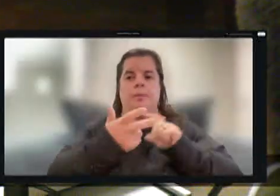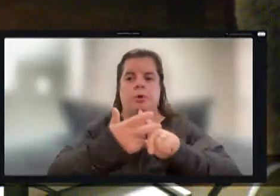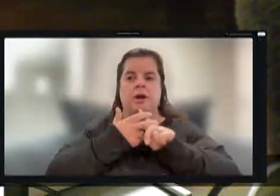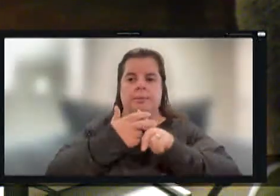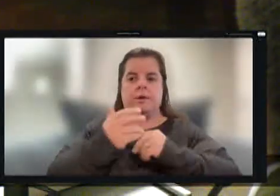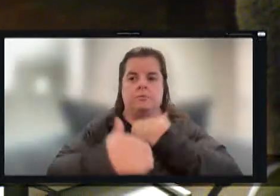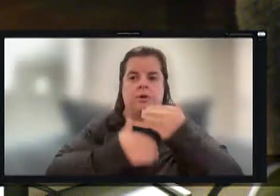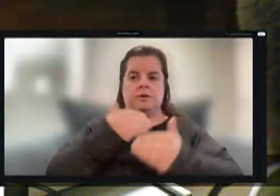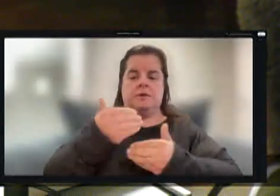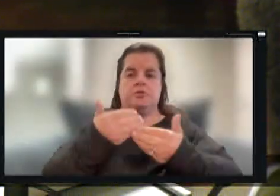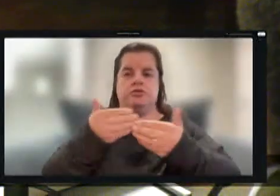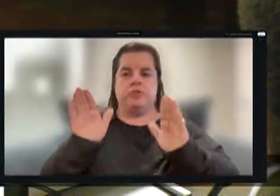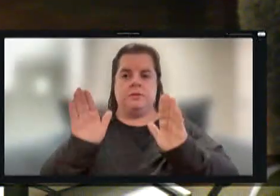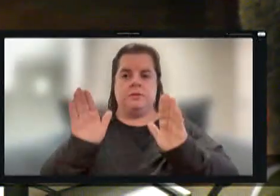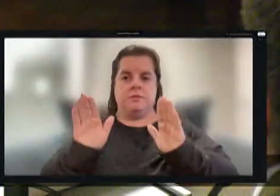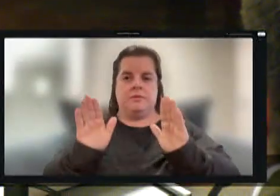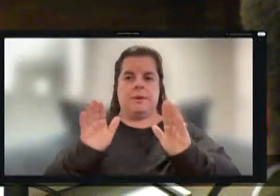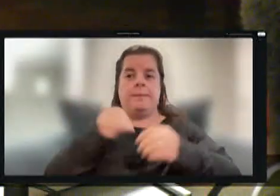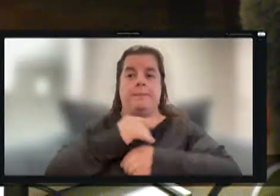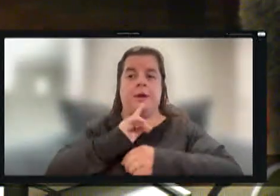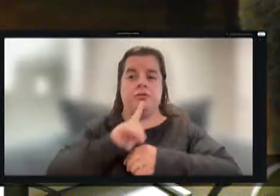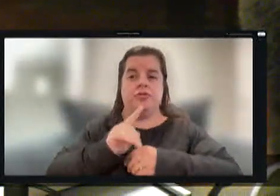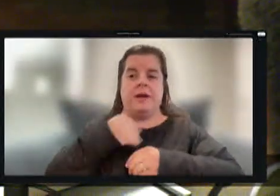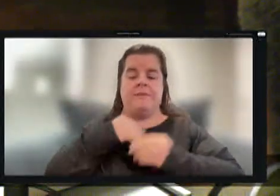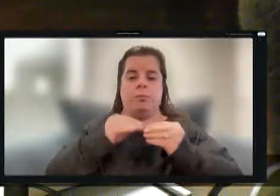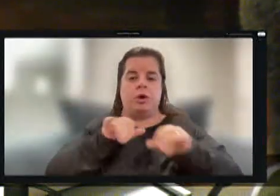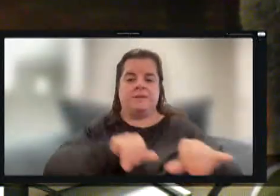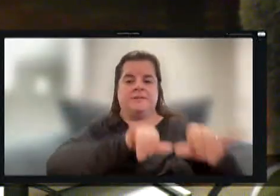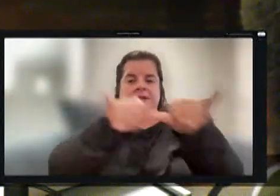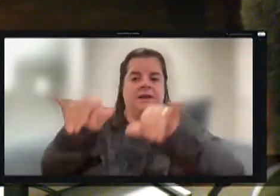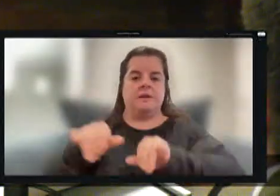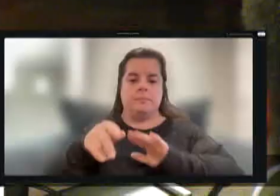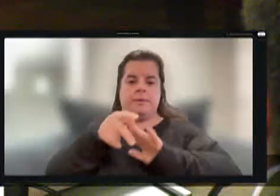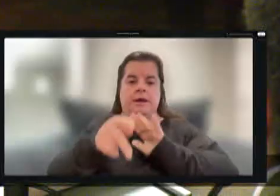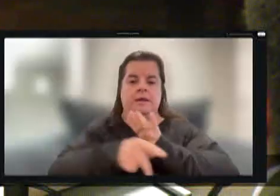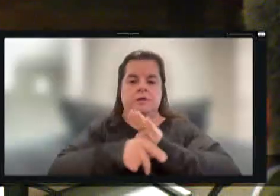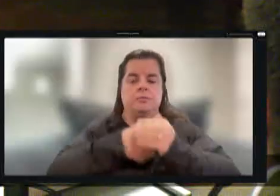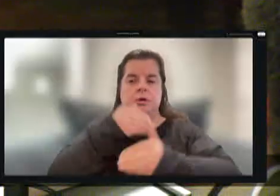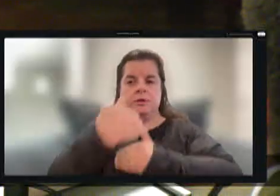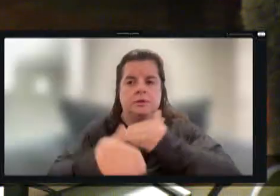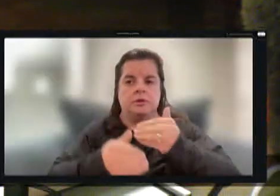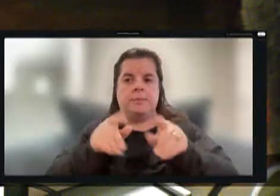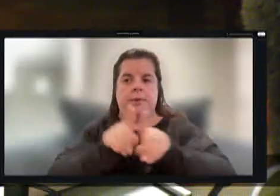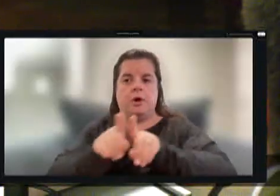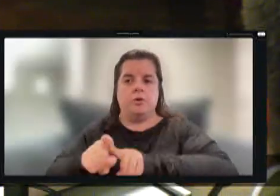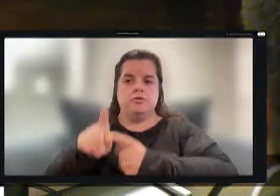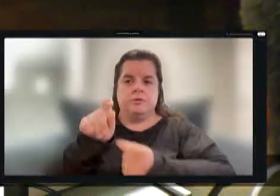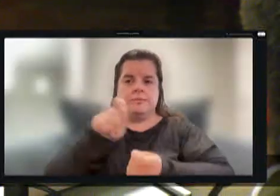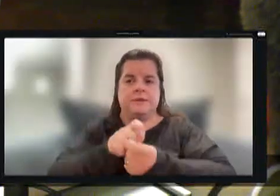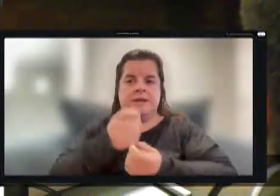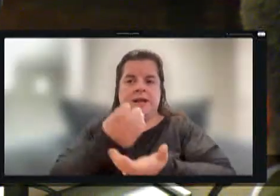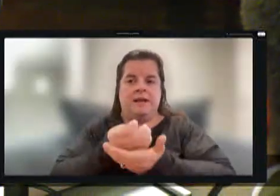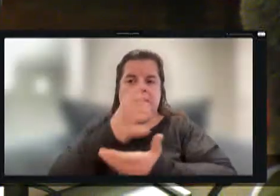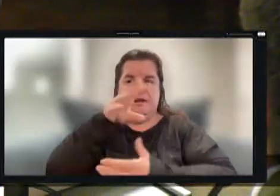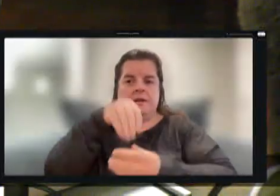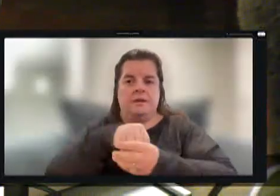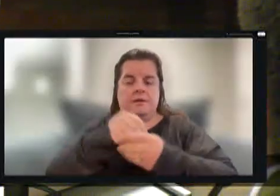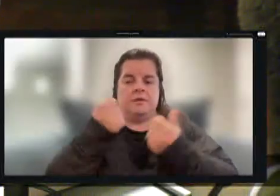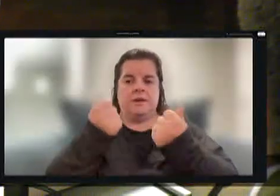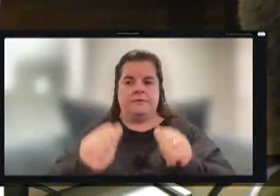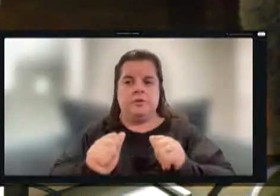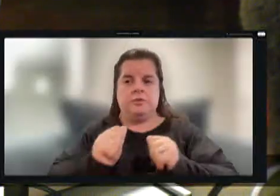ensure that we have more standardized policy and process, but also specifically our economic inclusion efforts. And so I